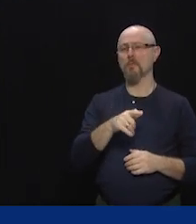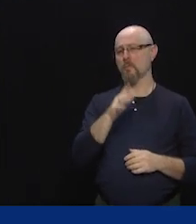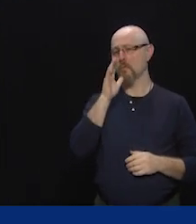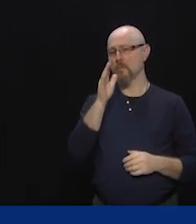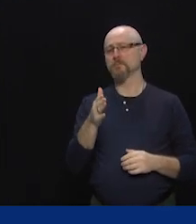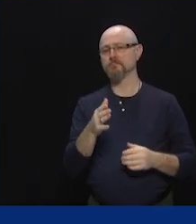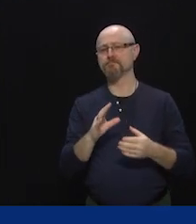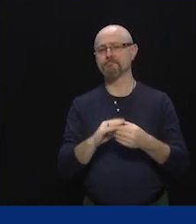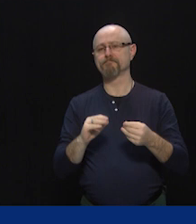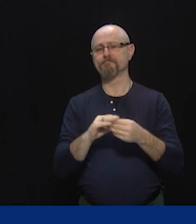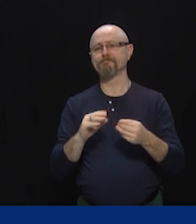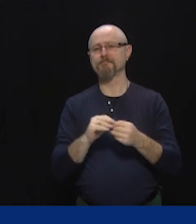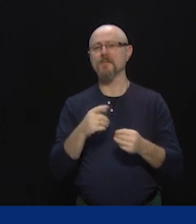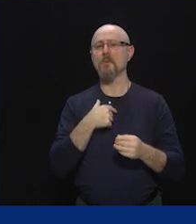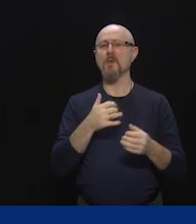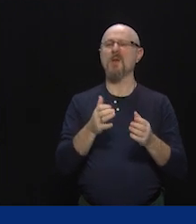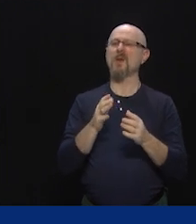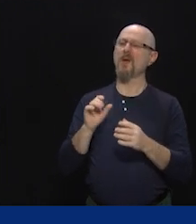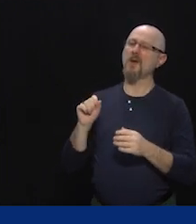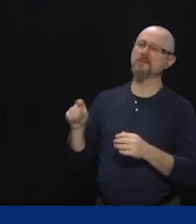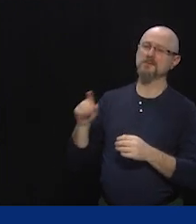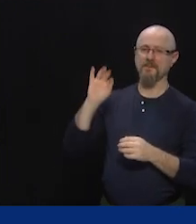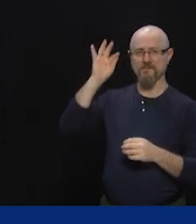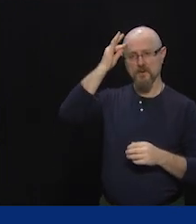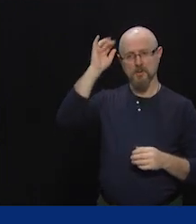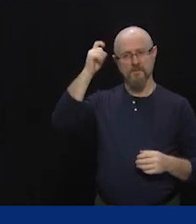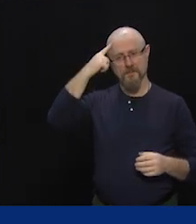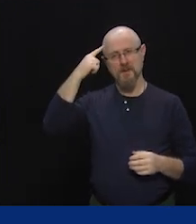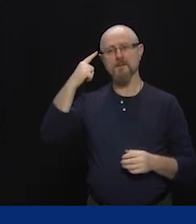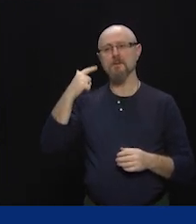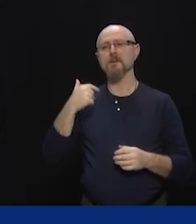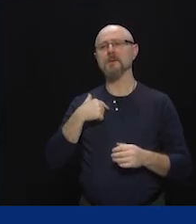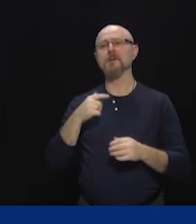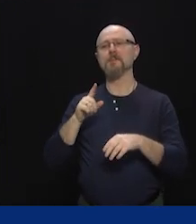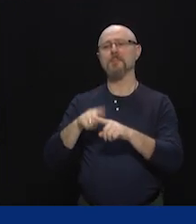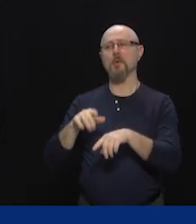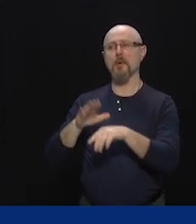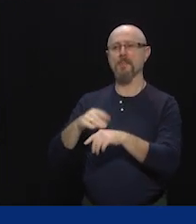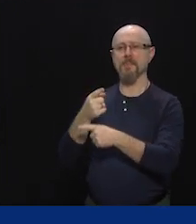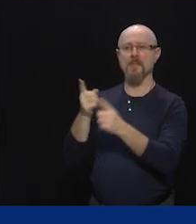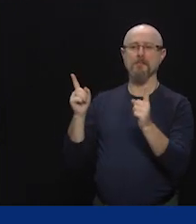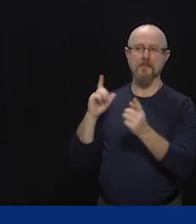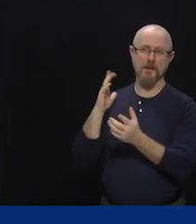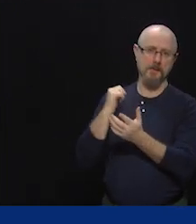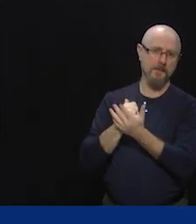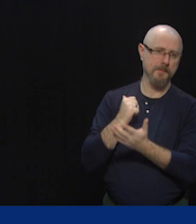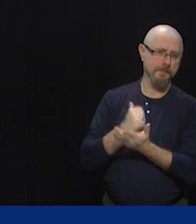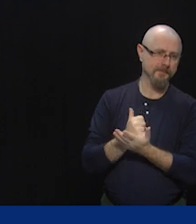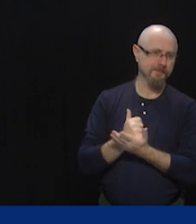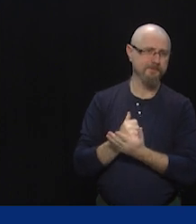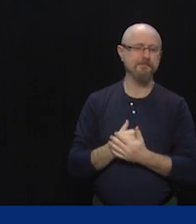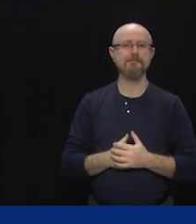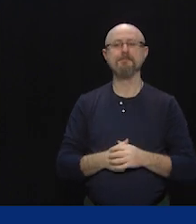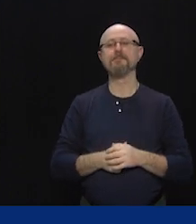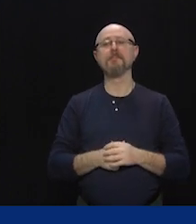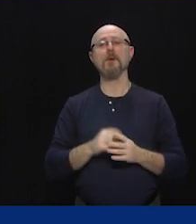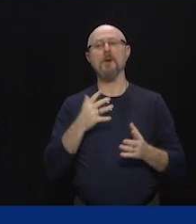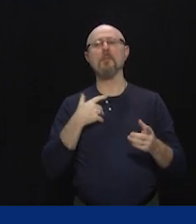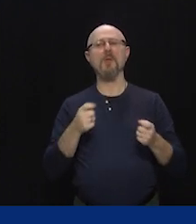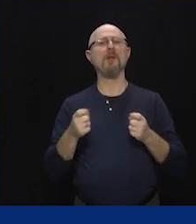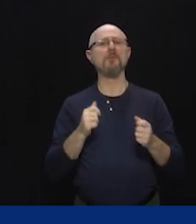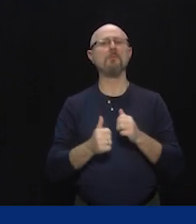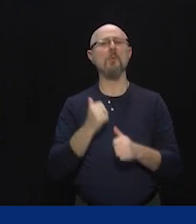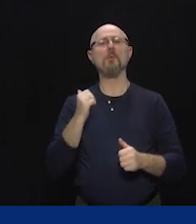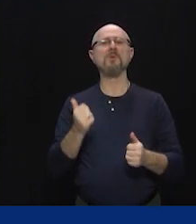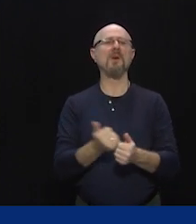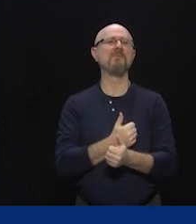to the federal government and how we're having to rely on them for some of the work, but also everything we have control over, we're handling here. And